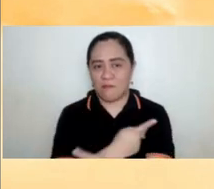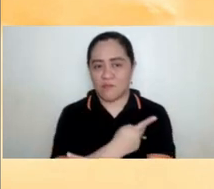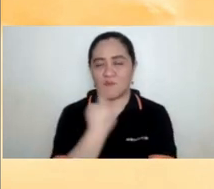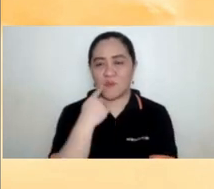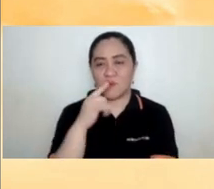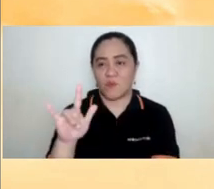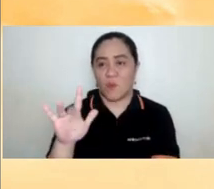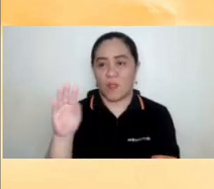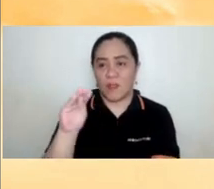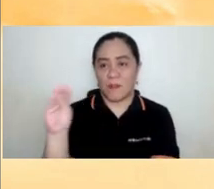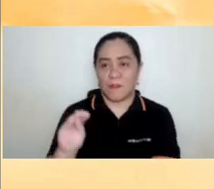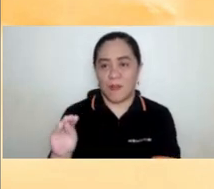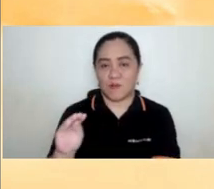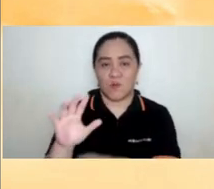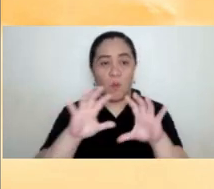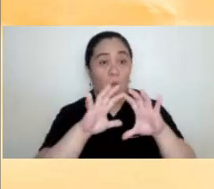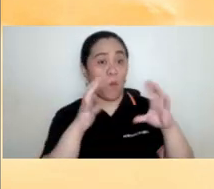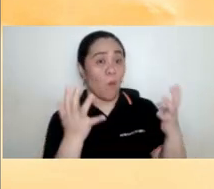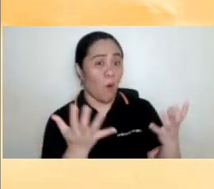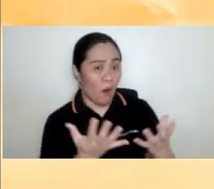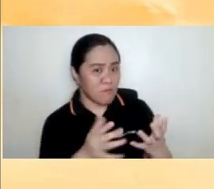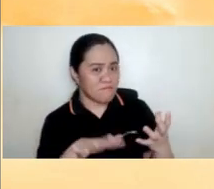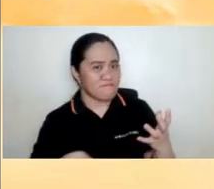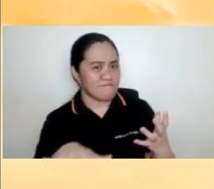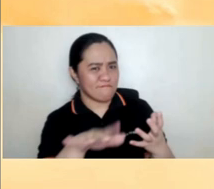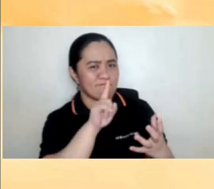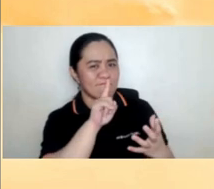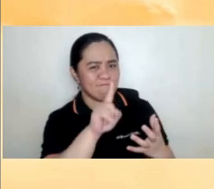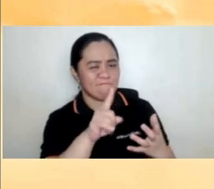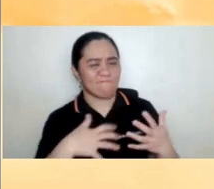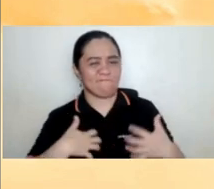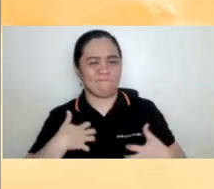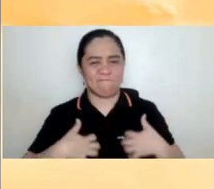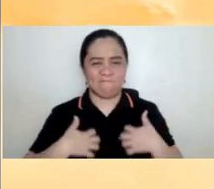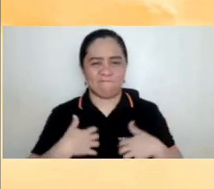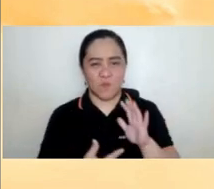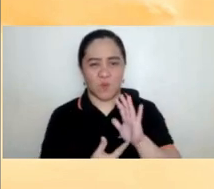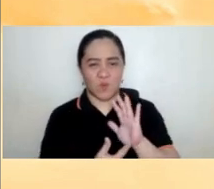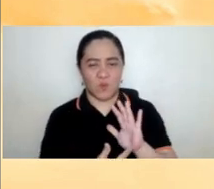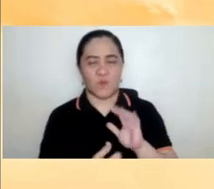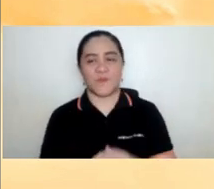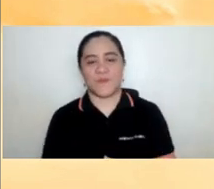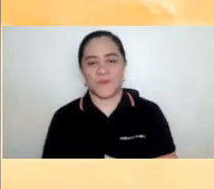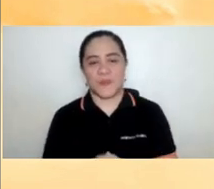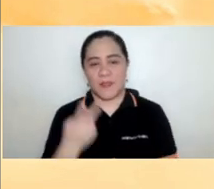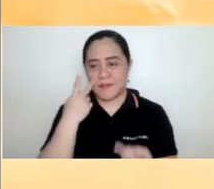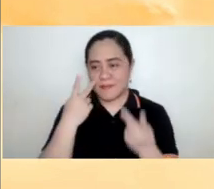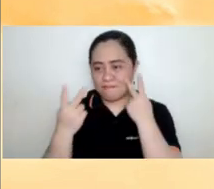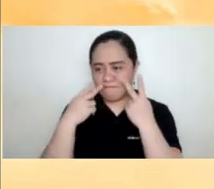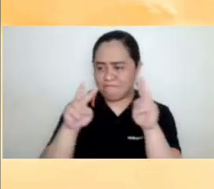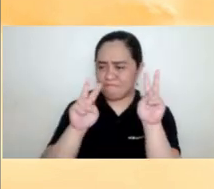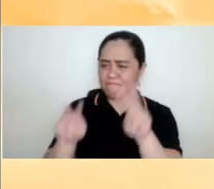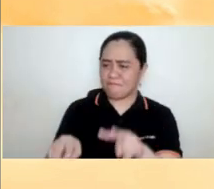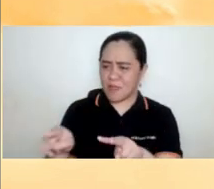20.5% of youth worldwide now struggle with anxiety symptoms. We are beginning to see that anxiety